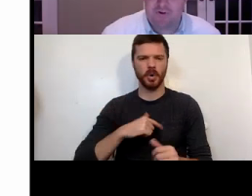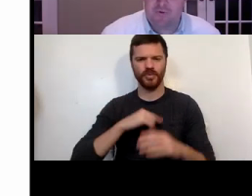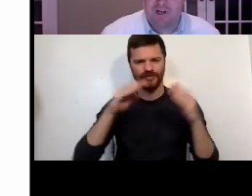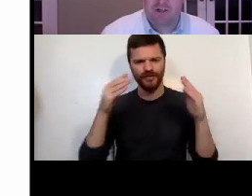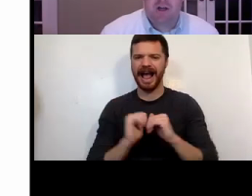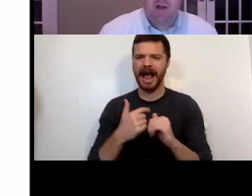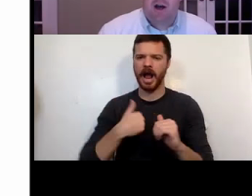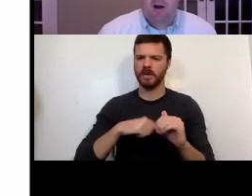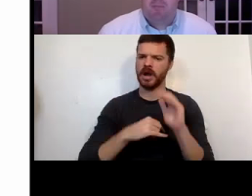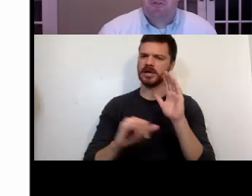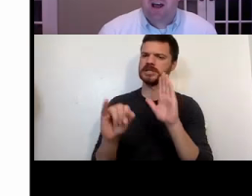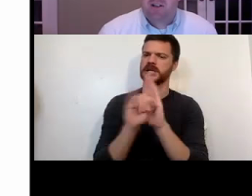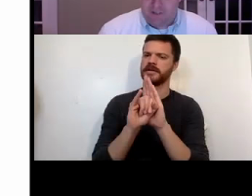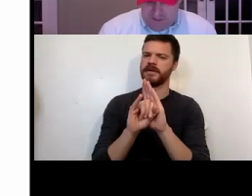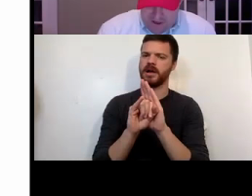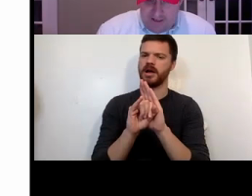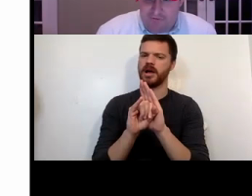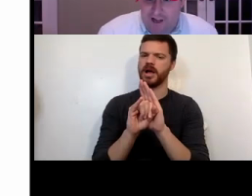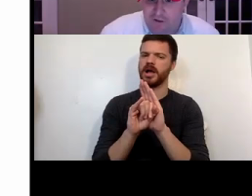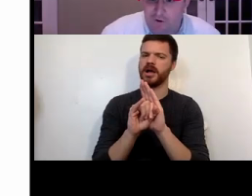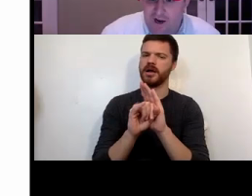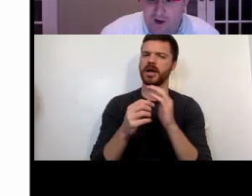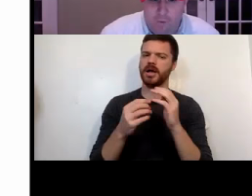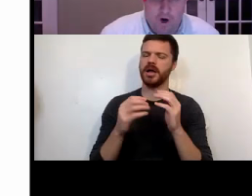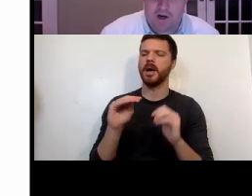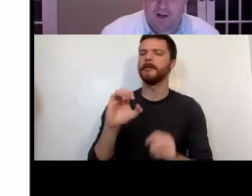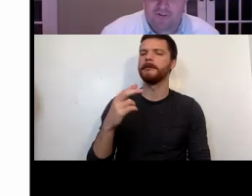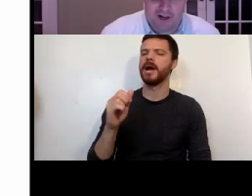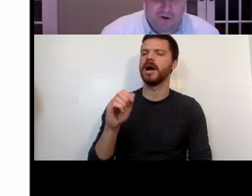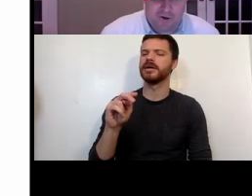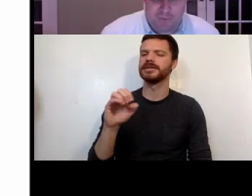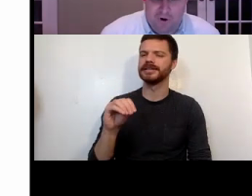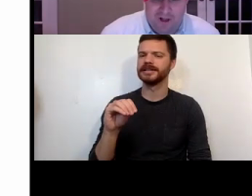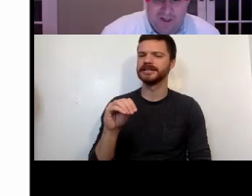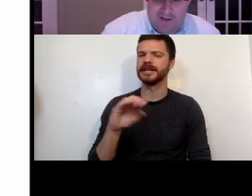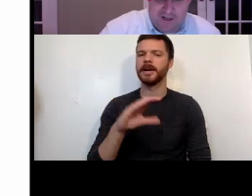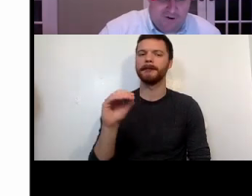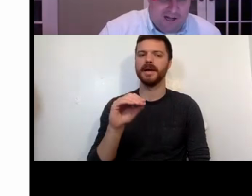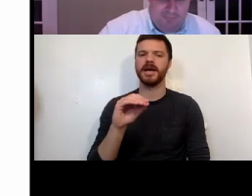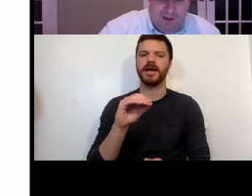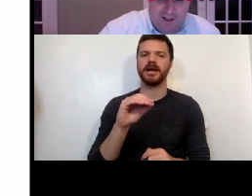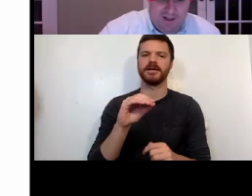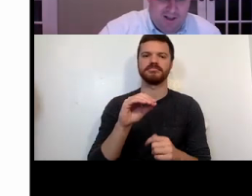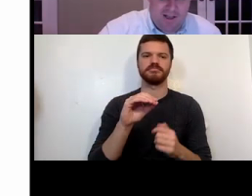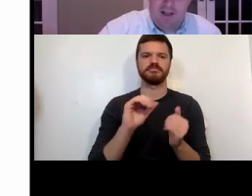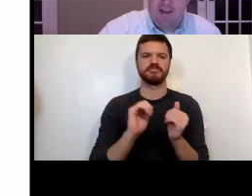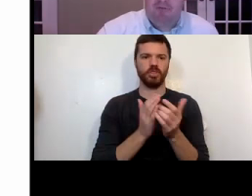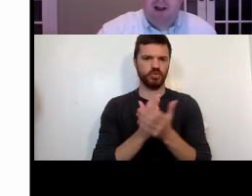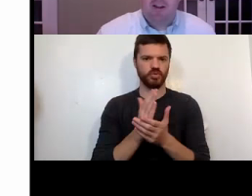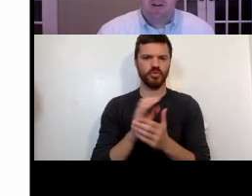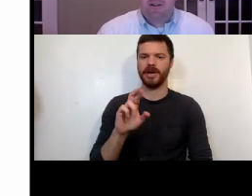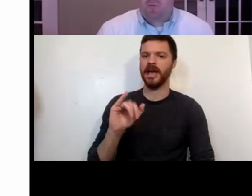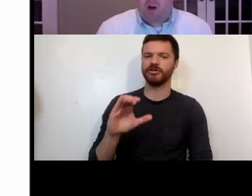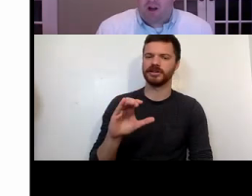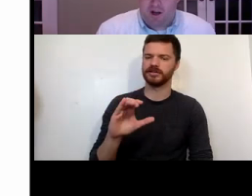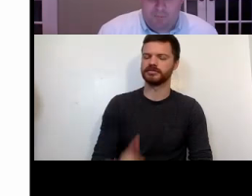mechanisms through which the strategies identified through ERIC work. And I'll talk a little bit more about that later on. And then finally,